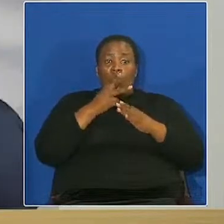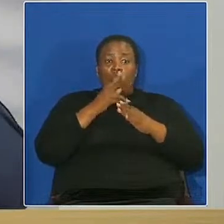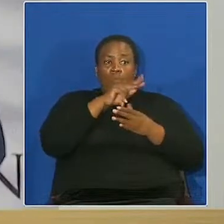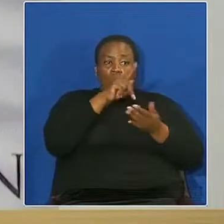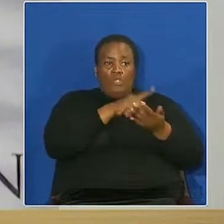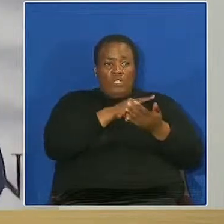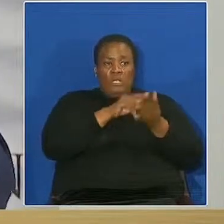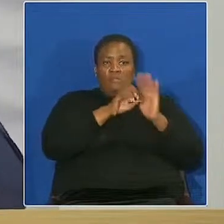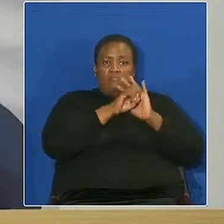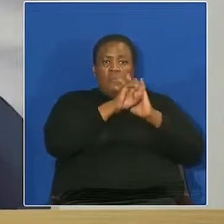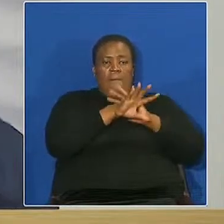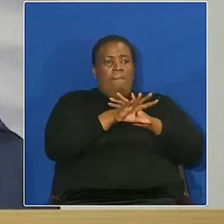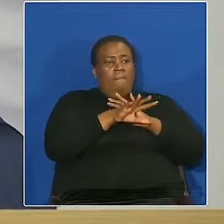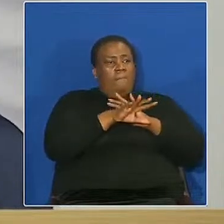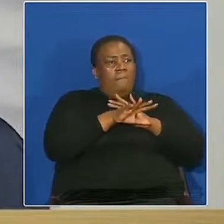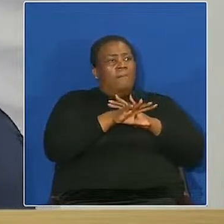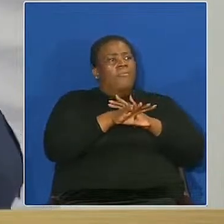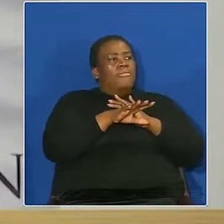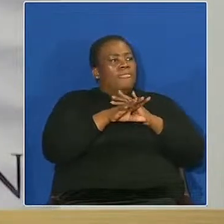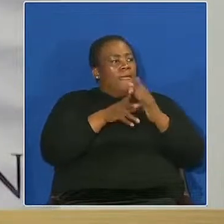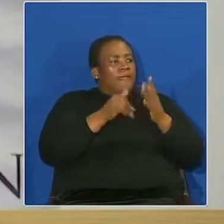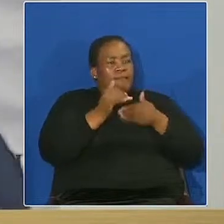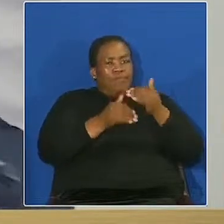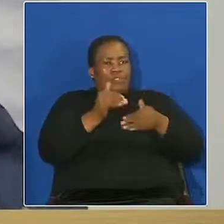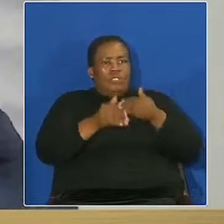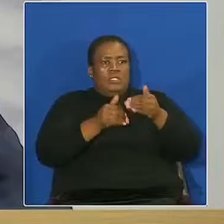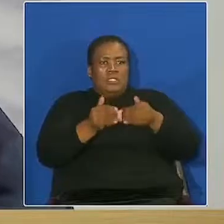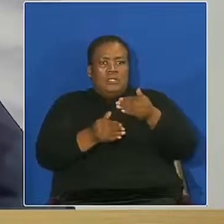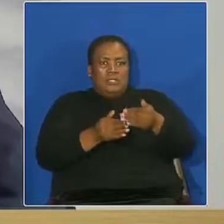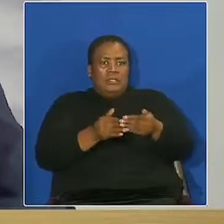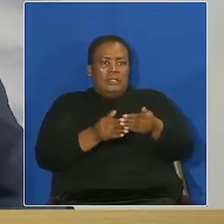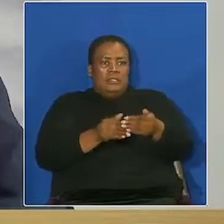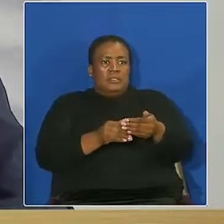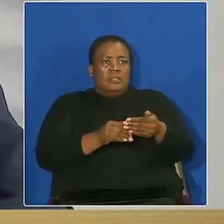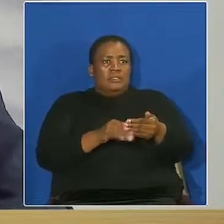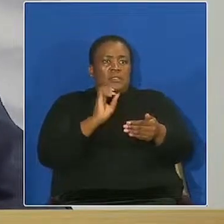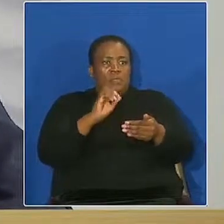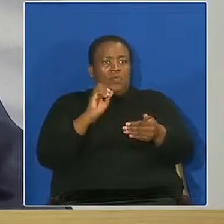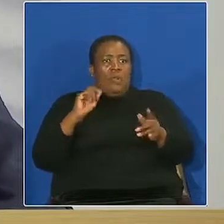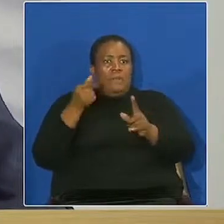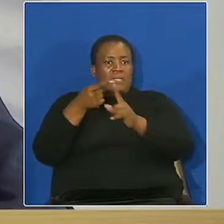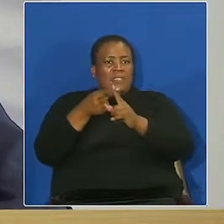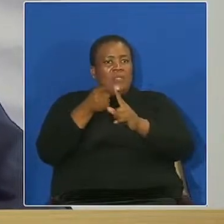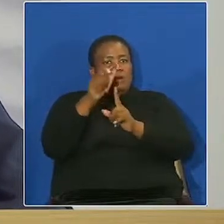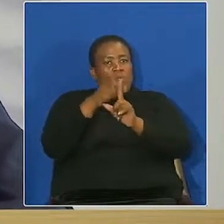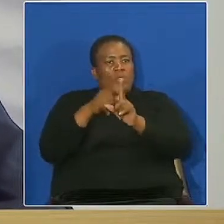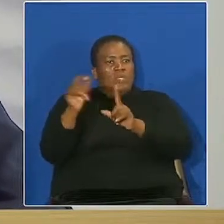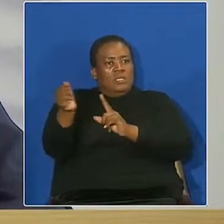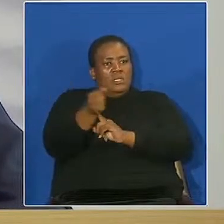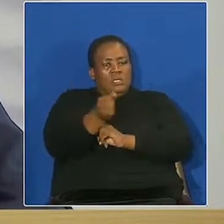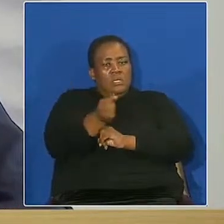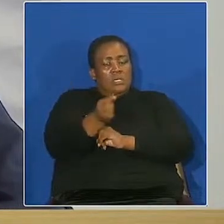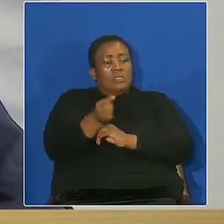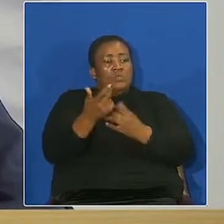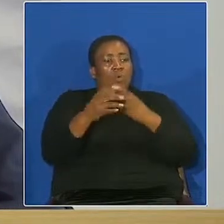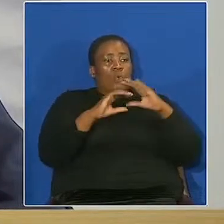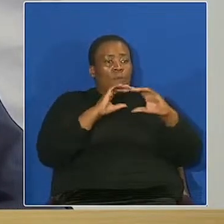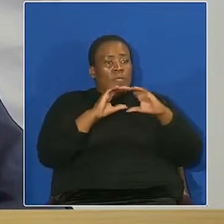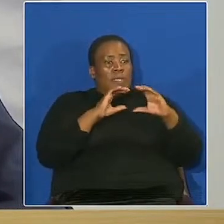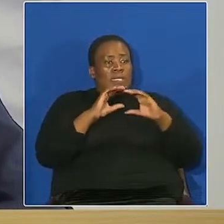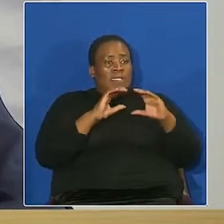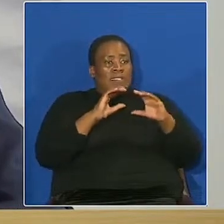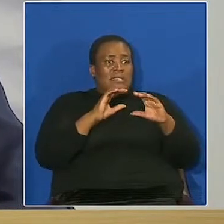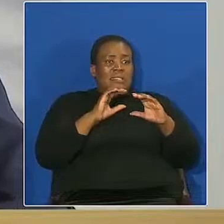be processes. Post will be advertised, and then it will be processes up until the appointment. So the communication